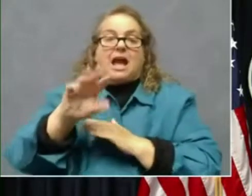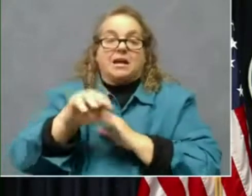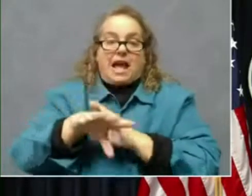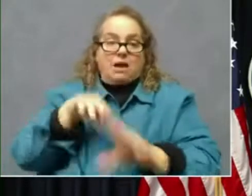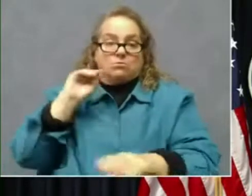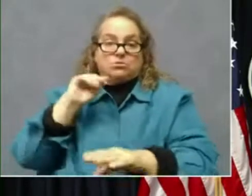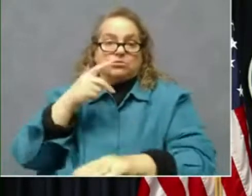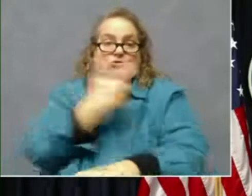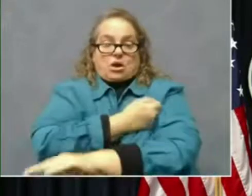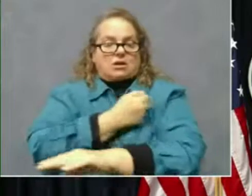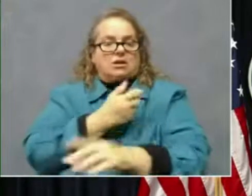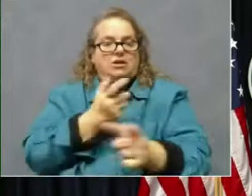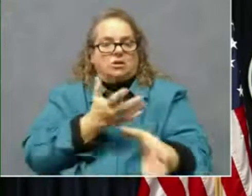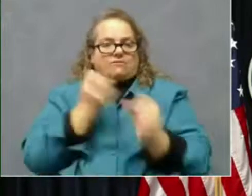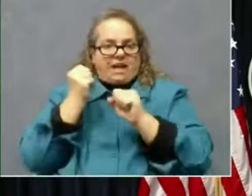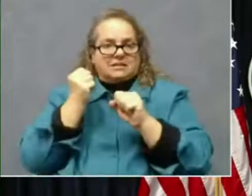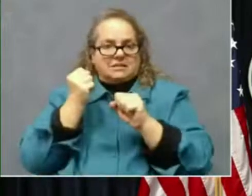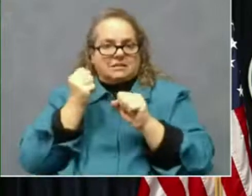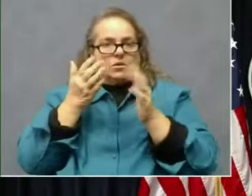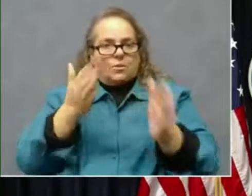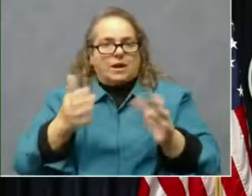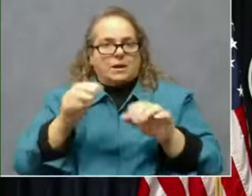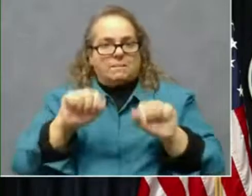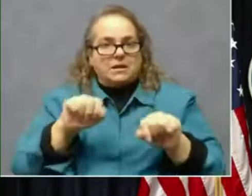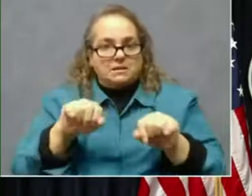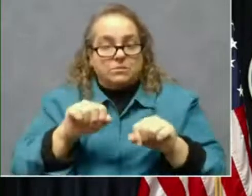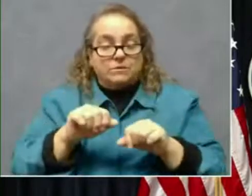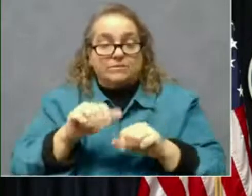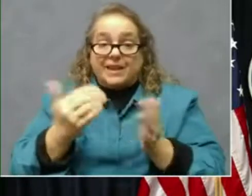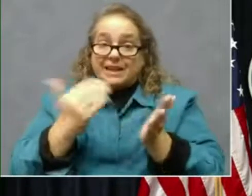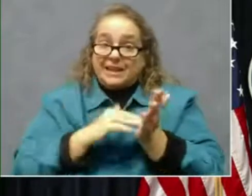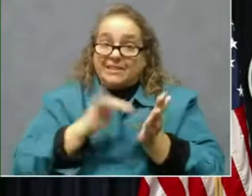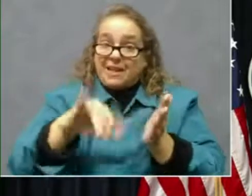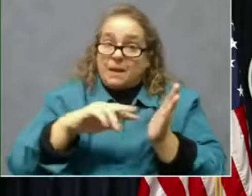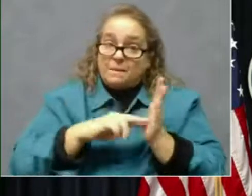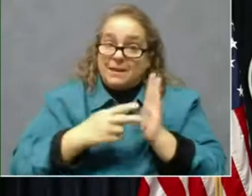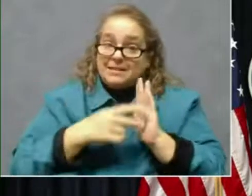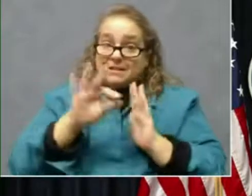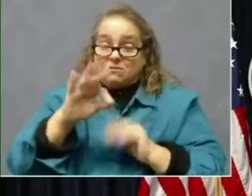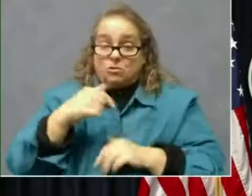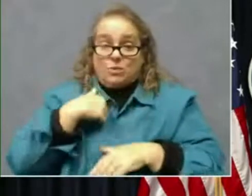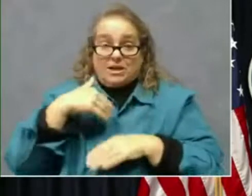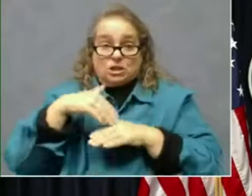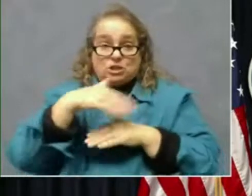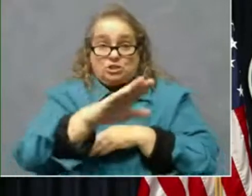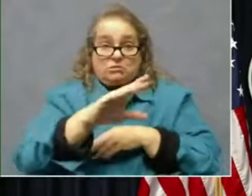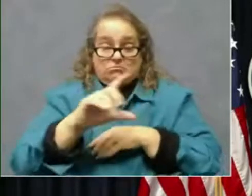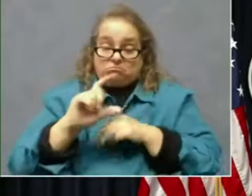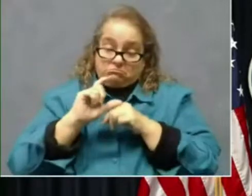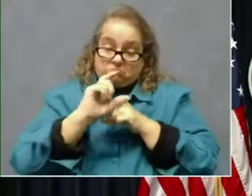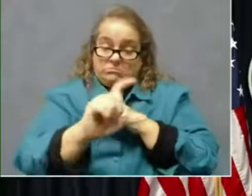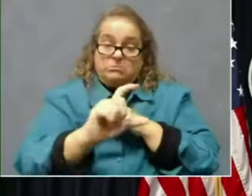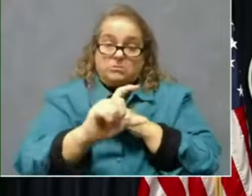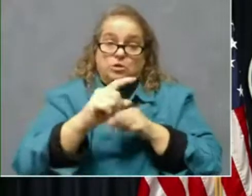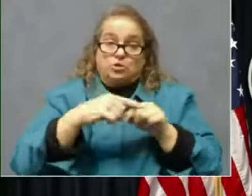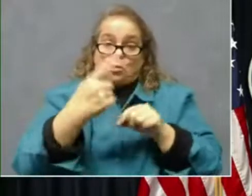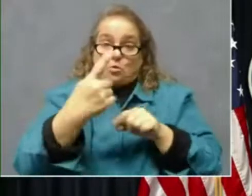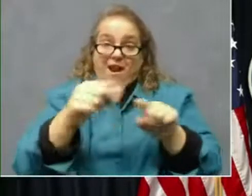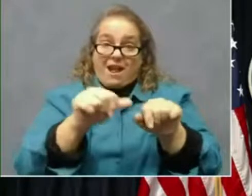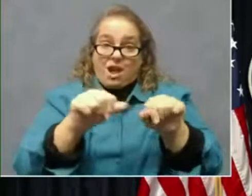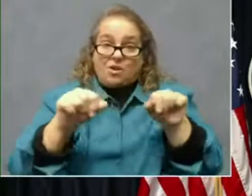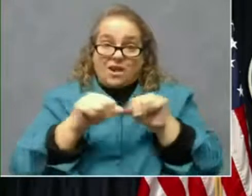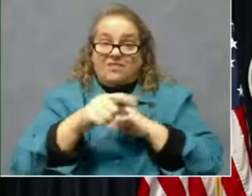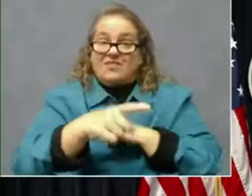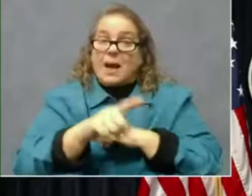way possible. And again, that's going to mean that if we ship a significant amount to an area, they have got to